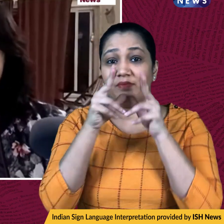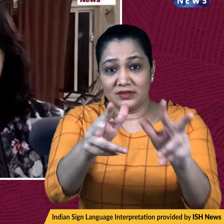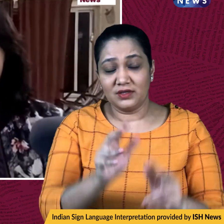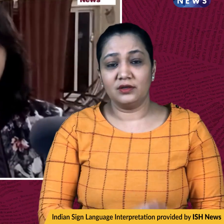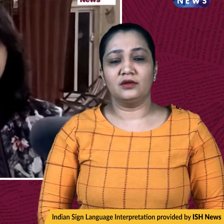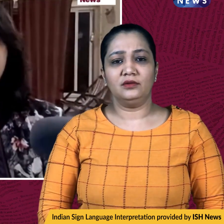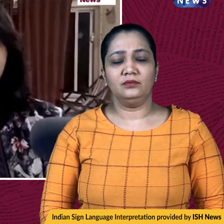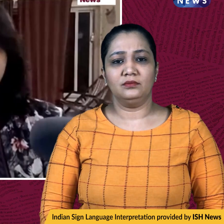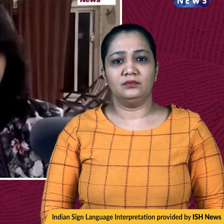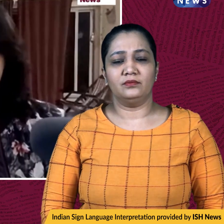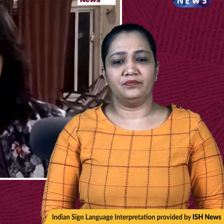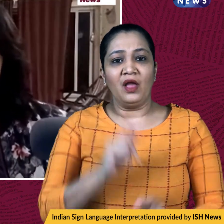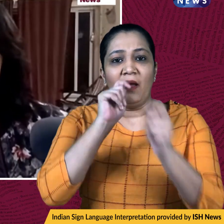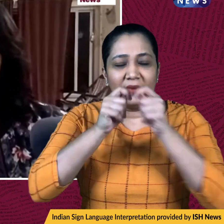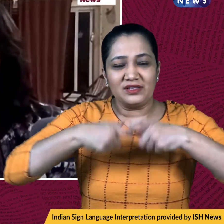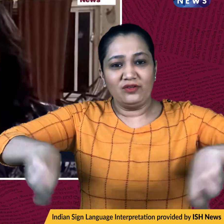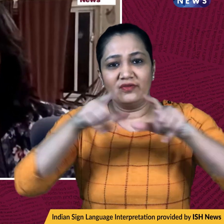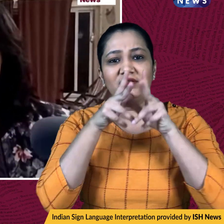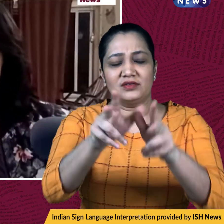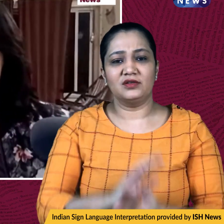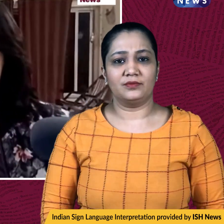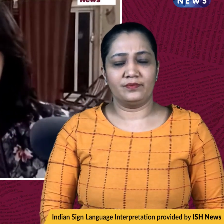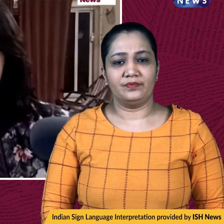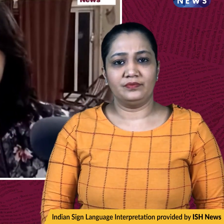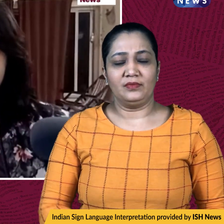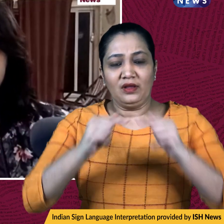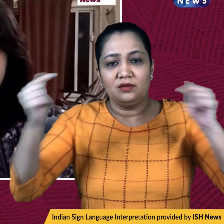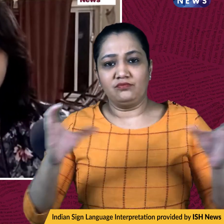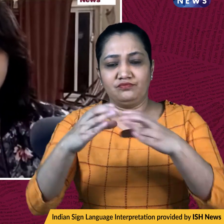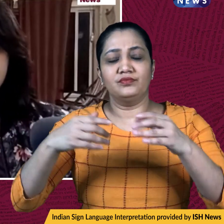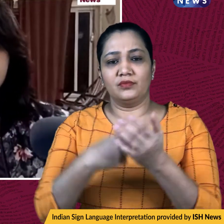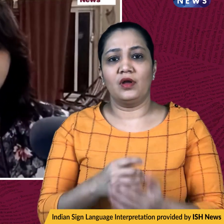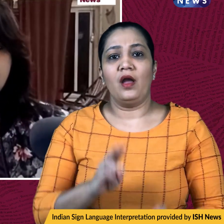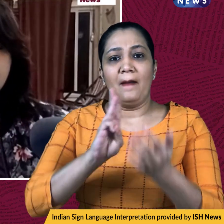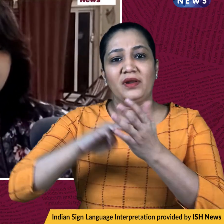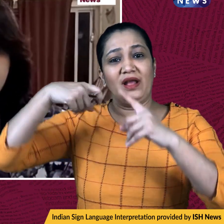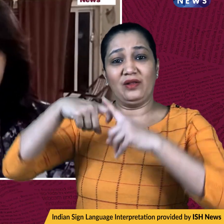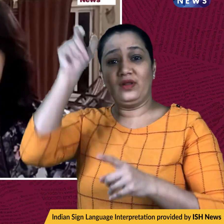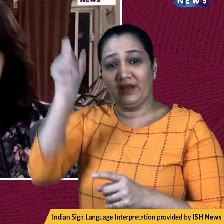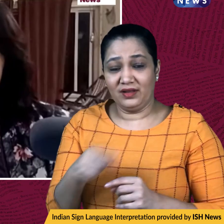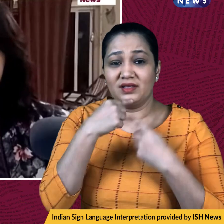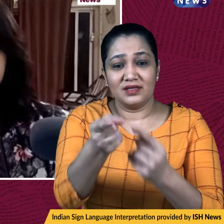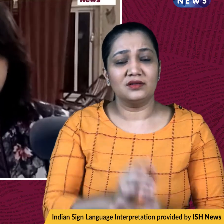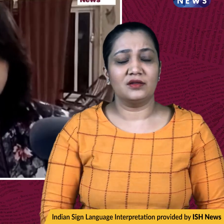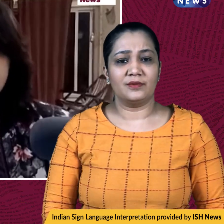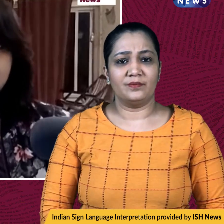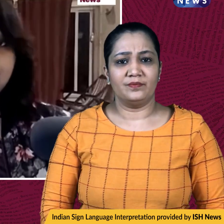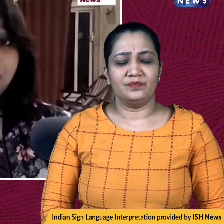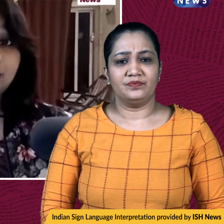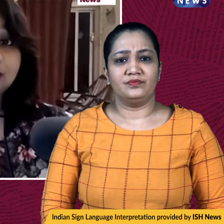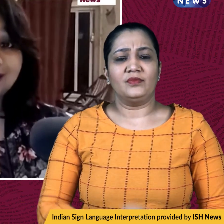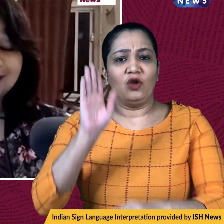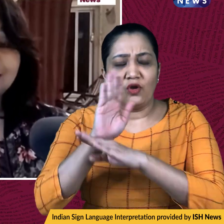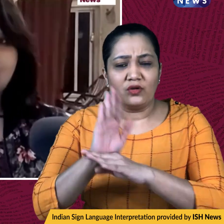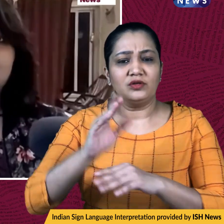multiple things. Addressing a press conference, for instance, leader of opposition in Rajya Sabha, Mallikarjun Kharge, said Congress has raised the issue